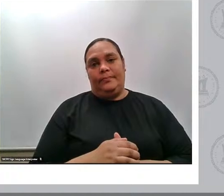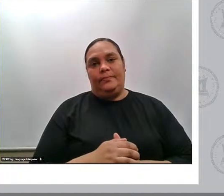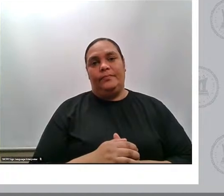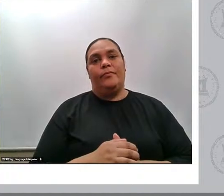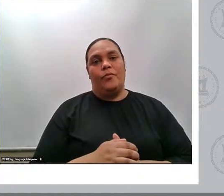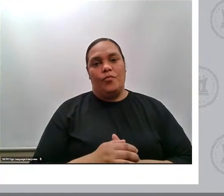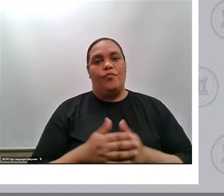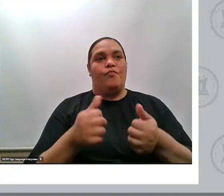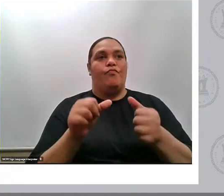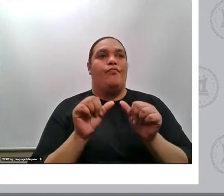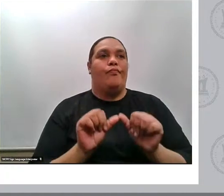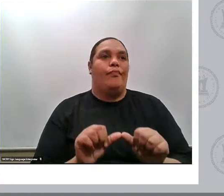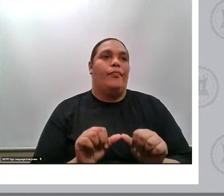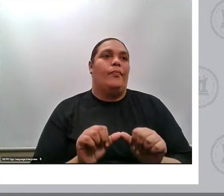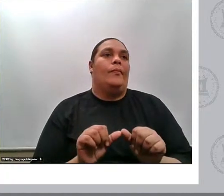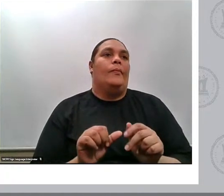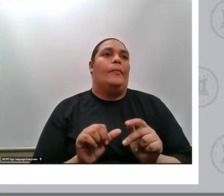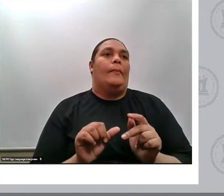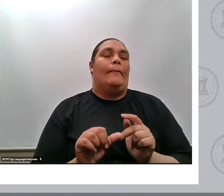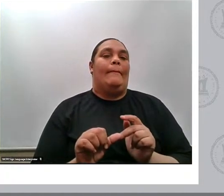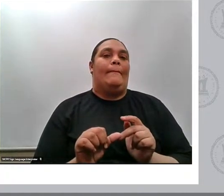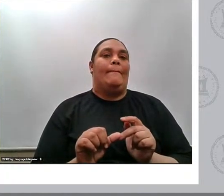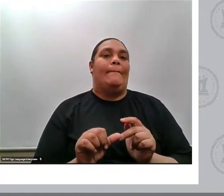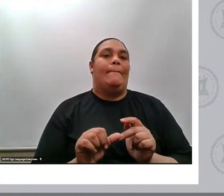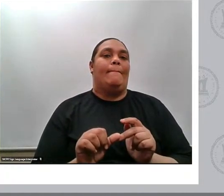Then in terms of